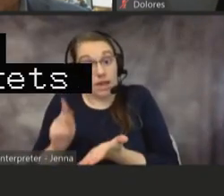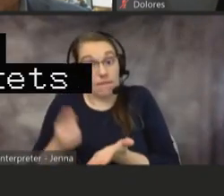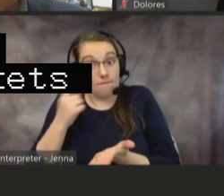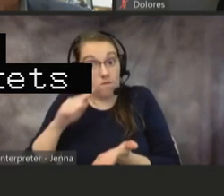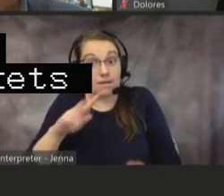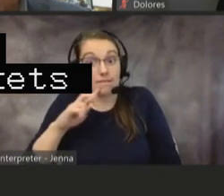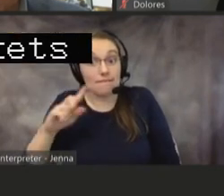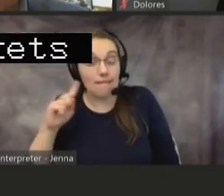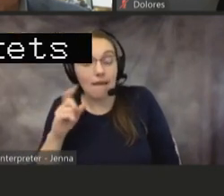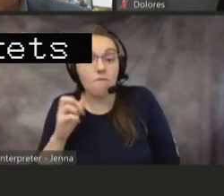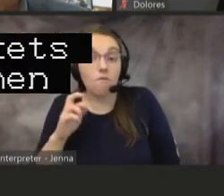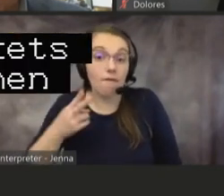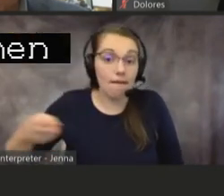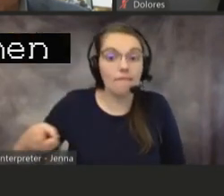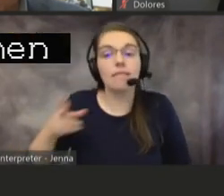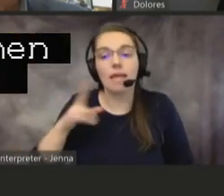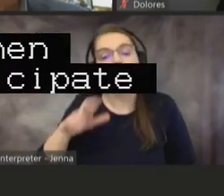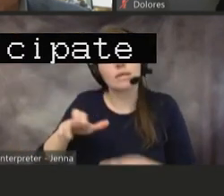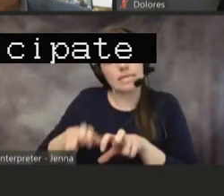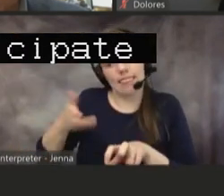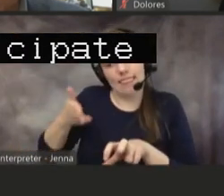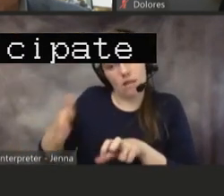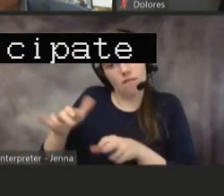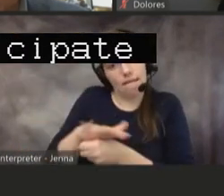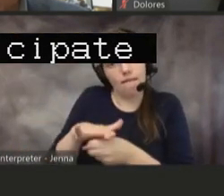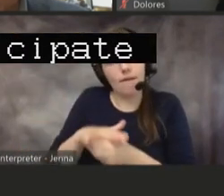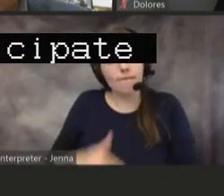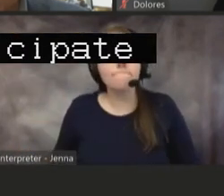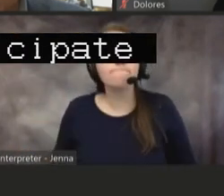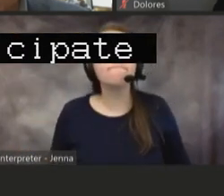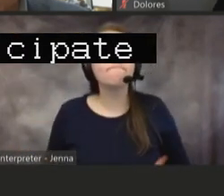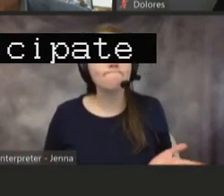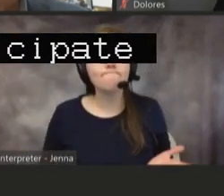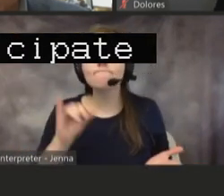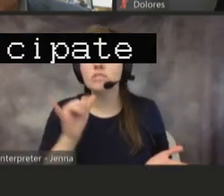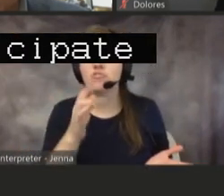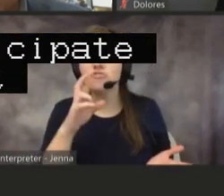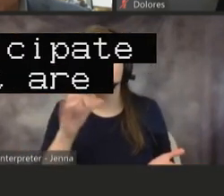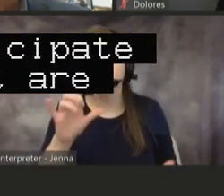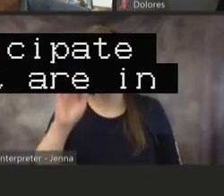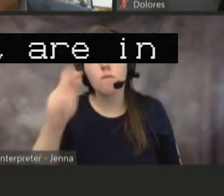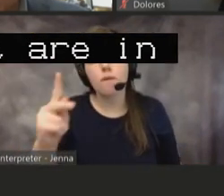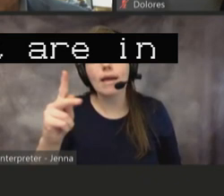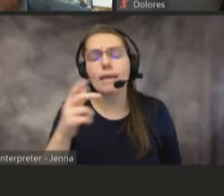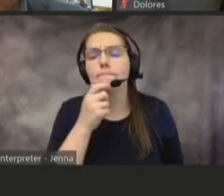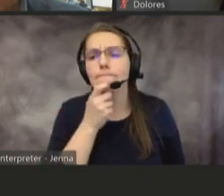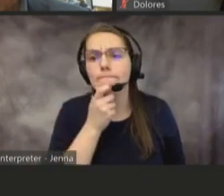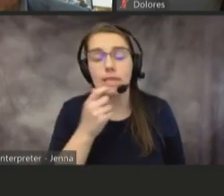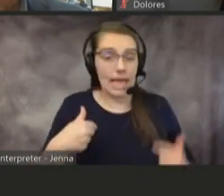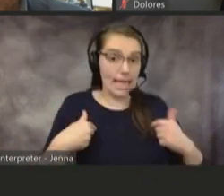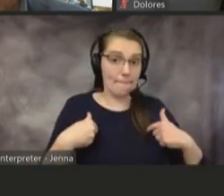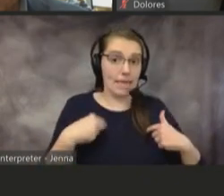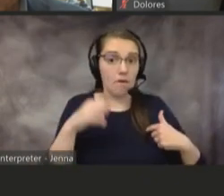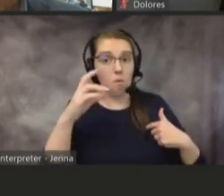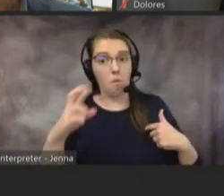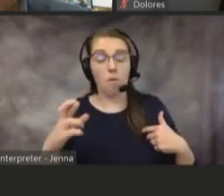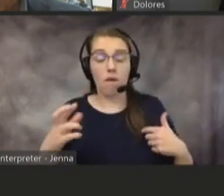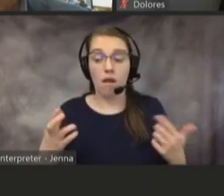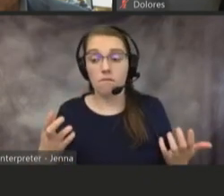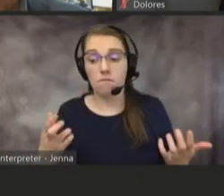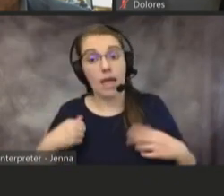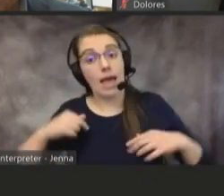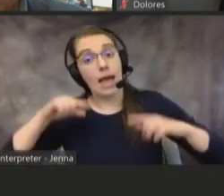tickets. Okay, but just in general, if I needed, if I or someone went to the game who needed